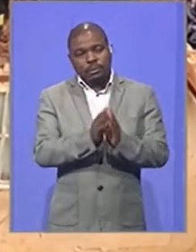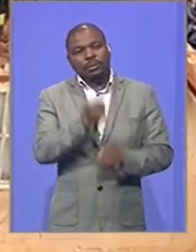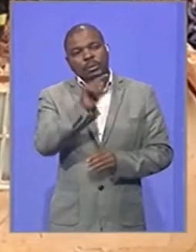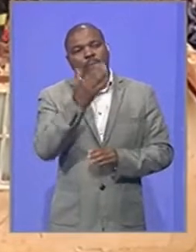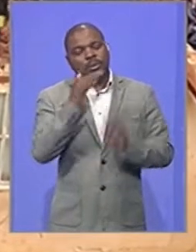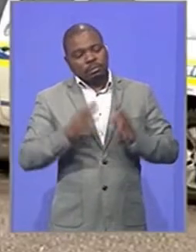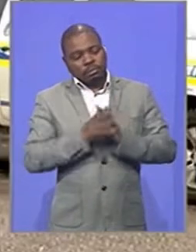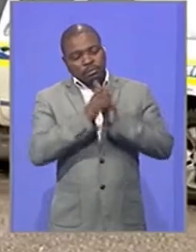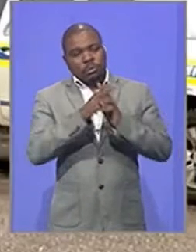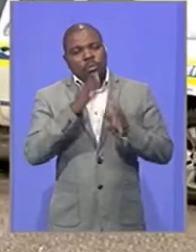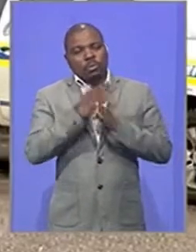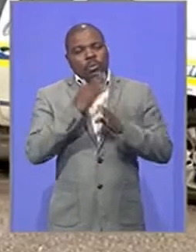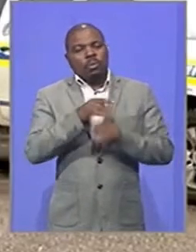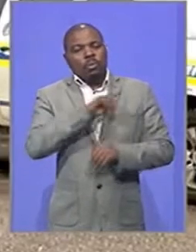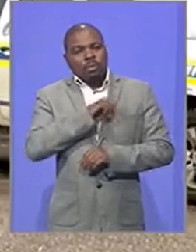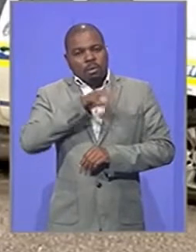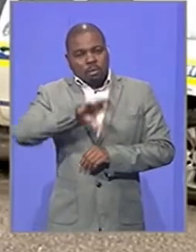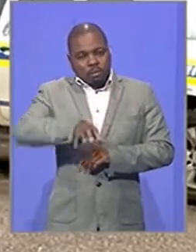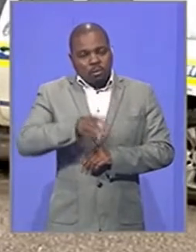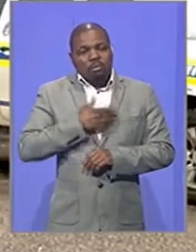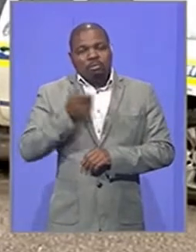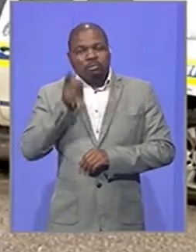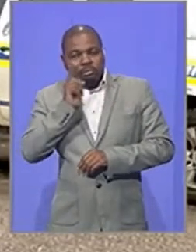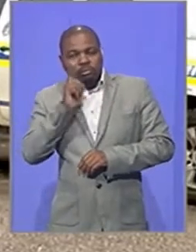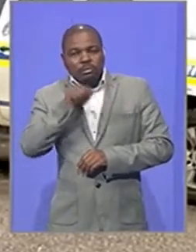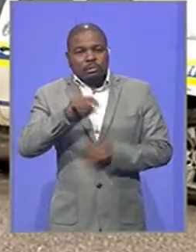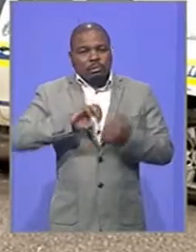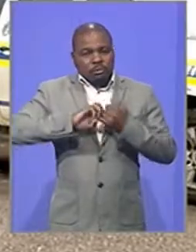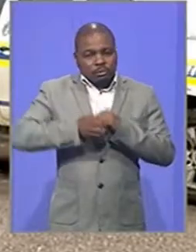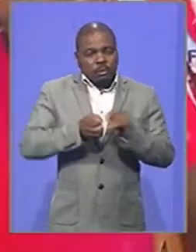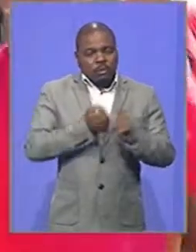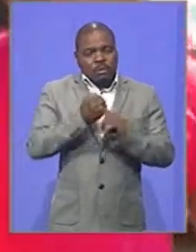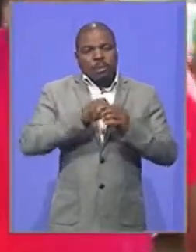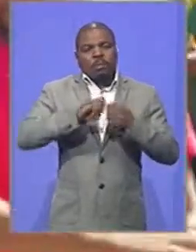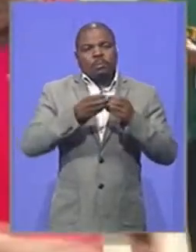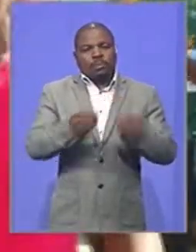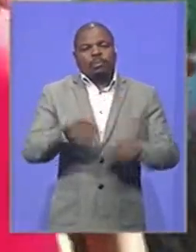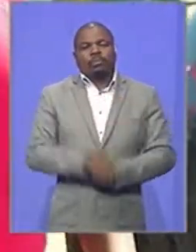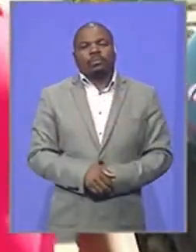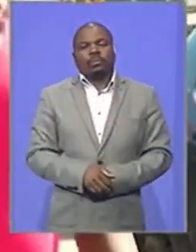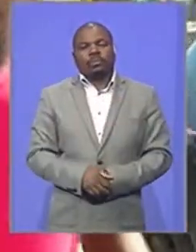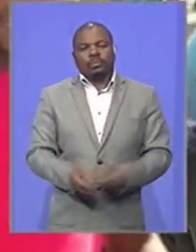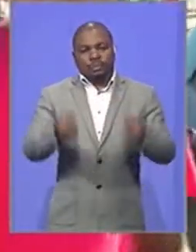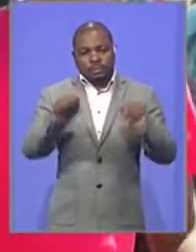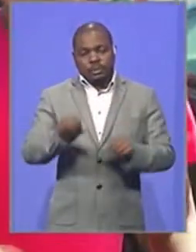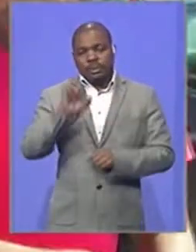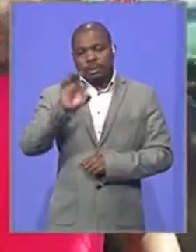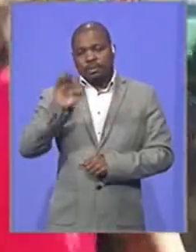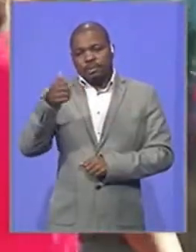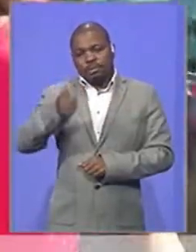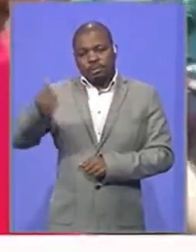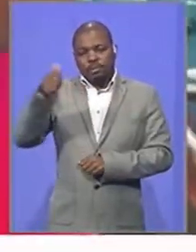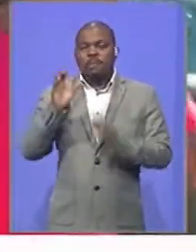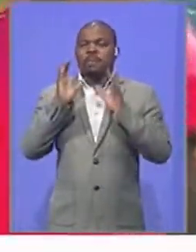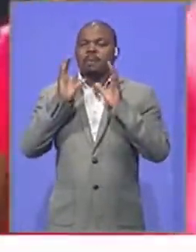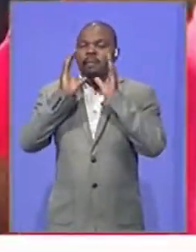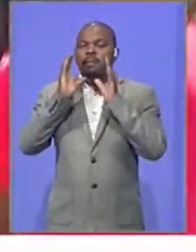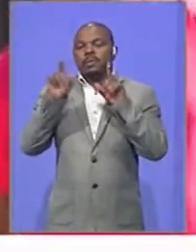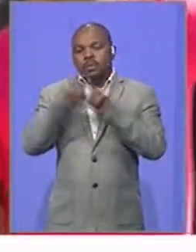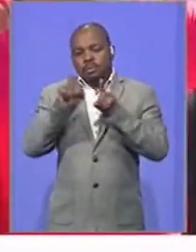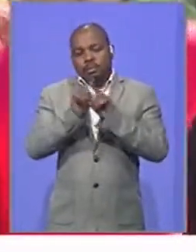ka Profenseng ge Profense sa šogana le seemo se sa batswasehlabelo. Ka go le lengwe moetapele wa EFF Julius Malema